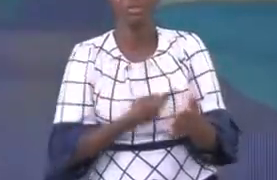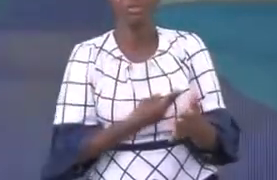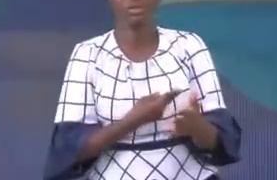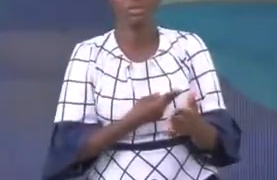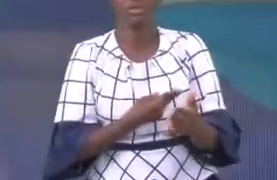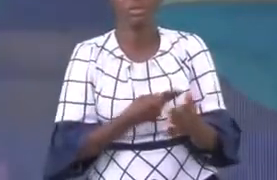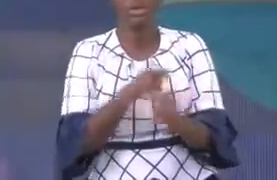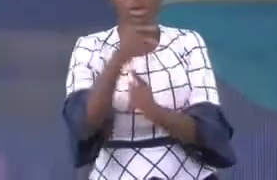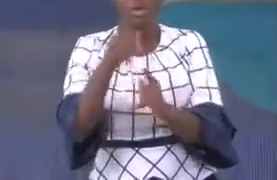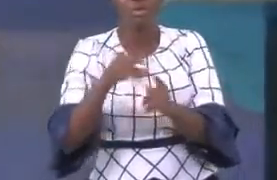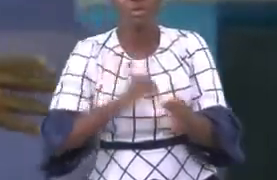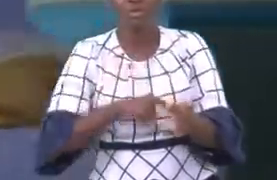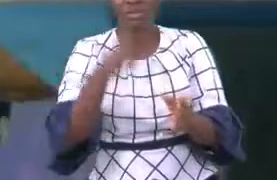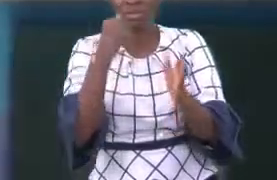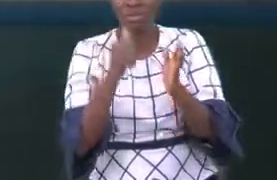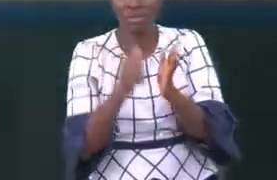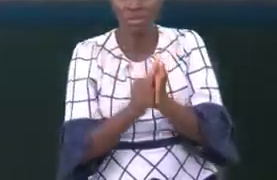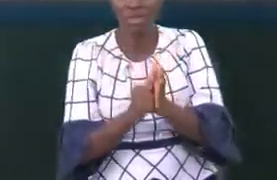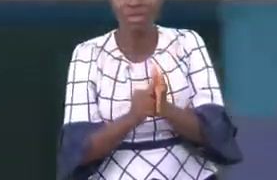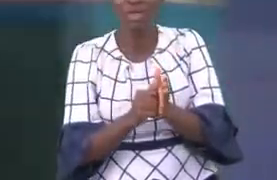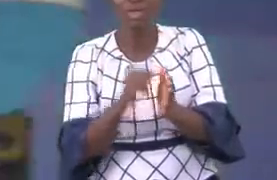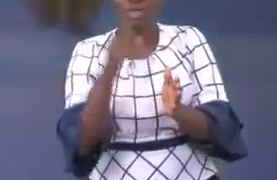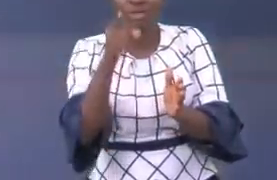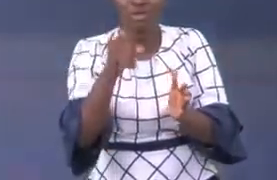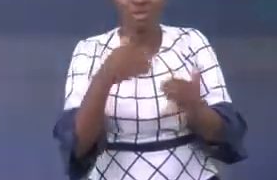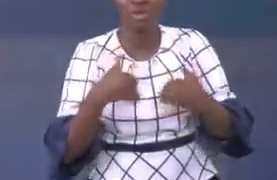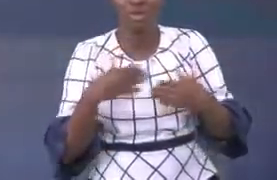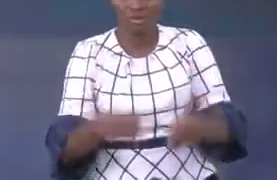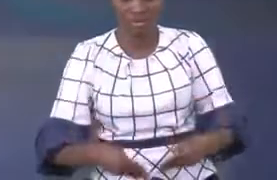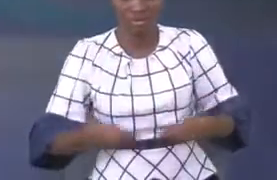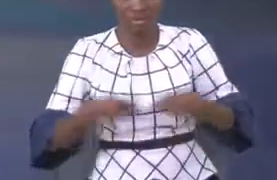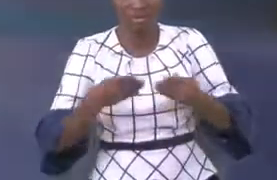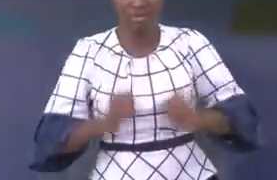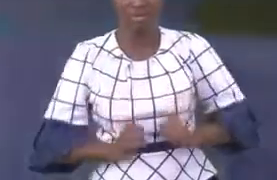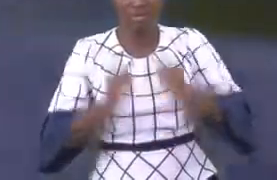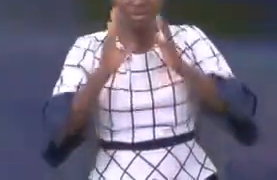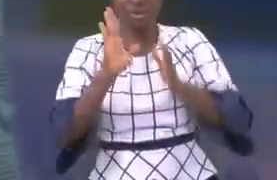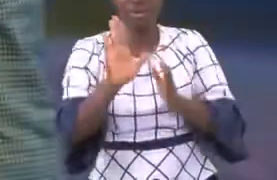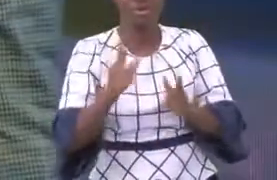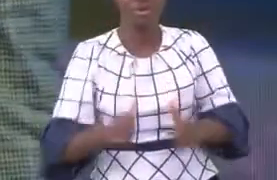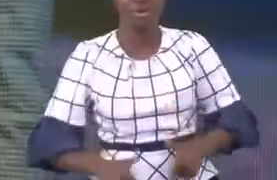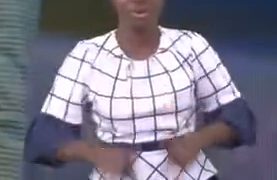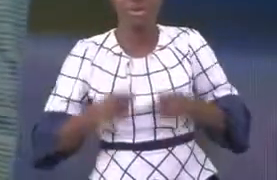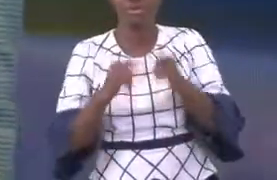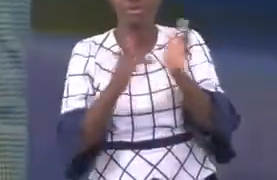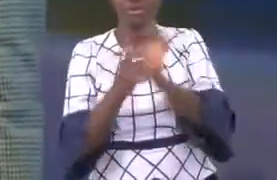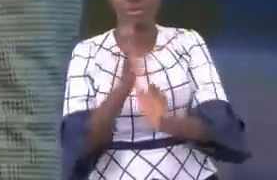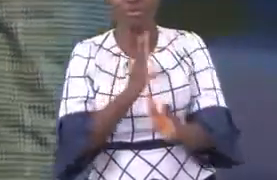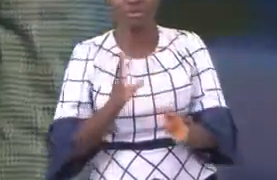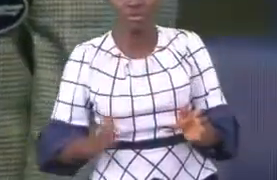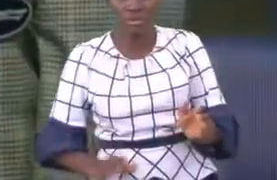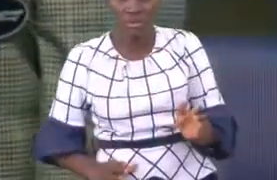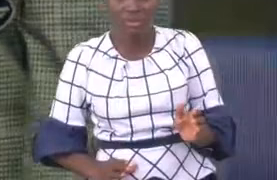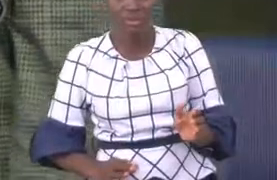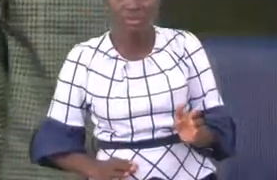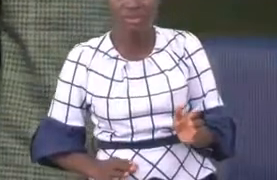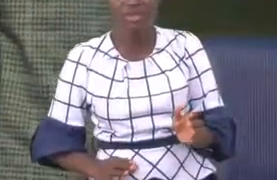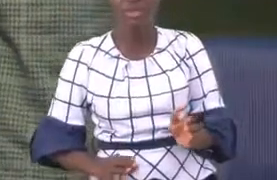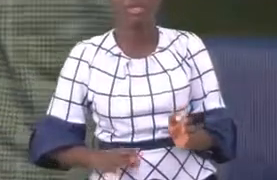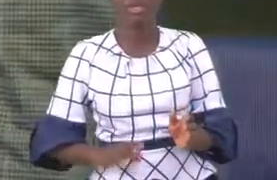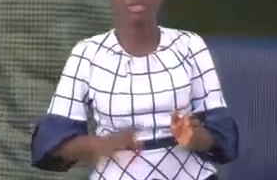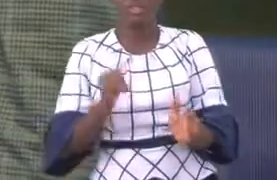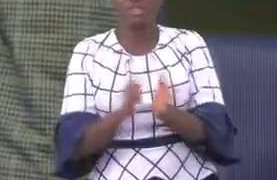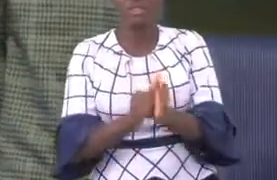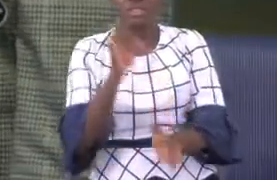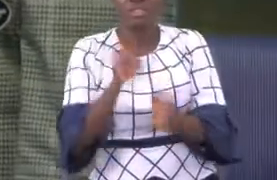we flee to God, it means immediately you'll say, yes, I am here. I belong to Jesus now.